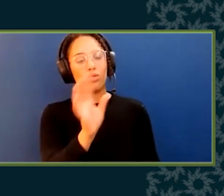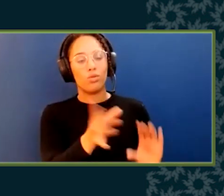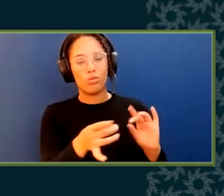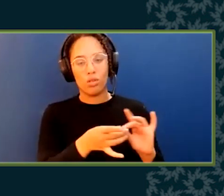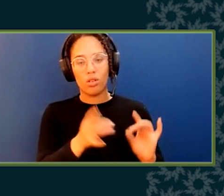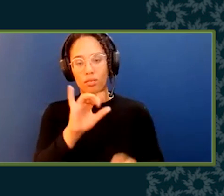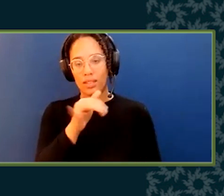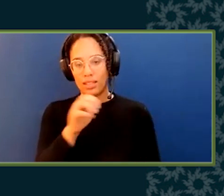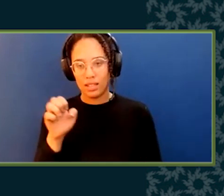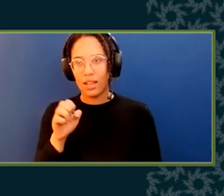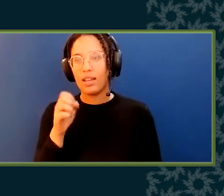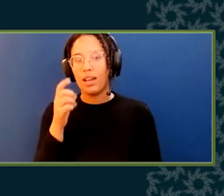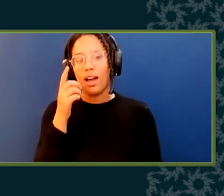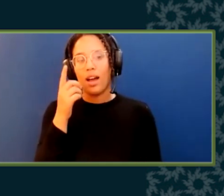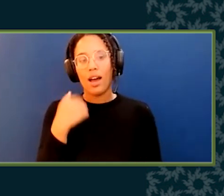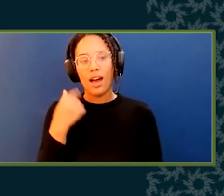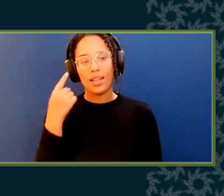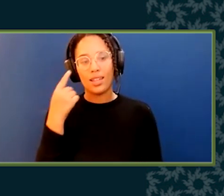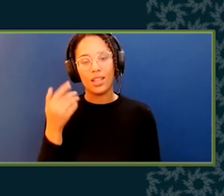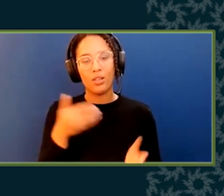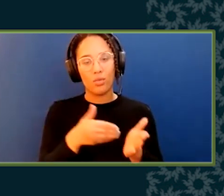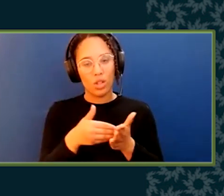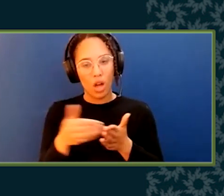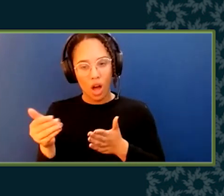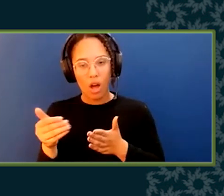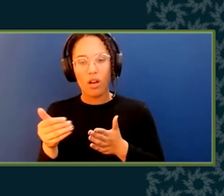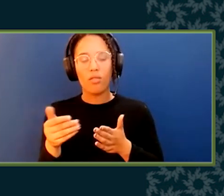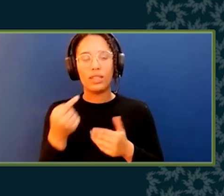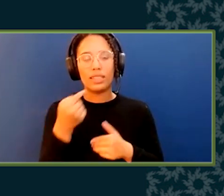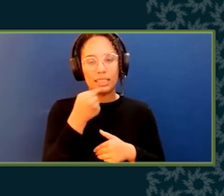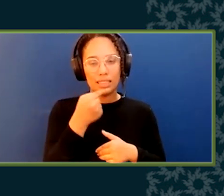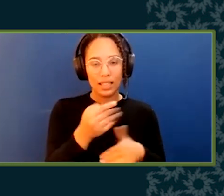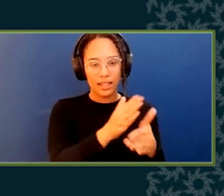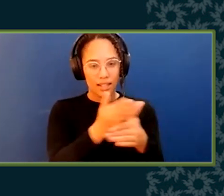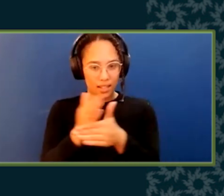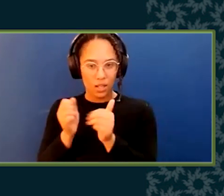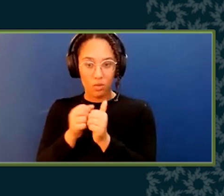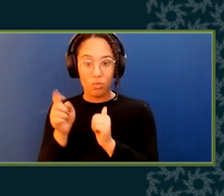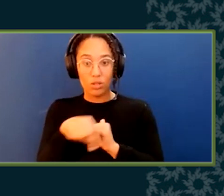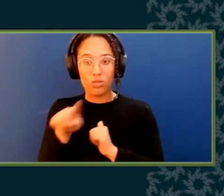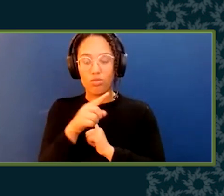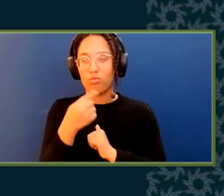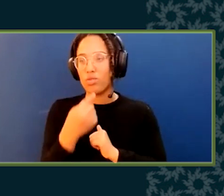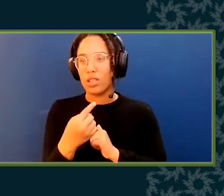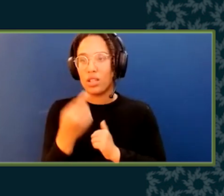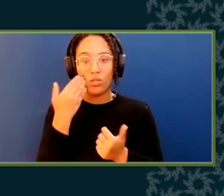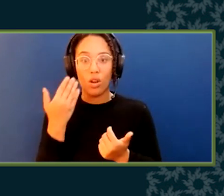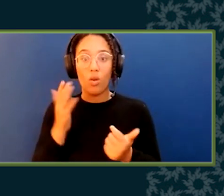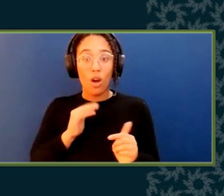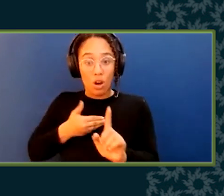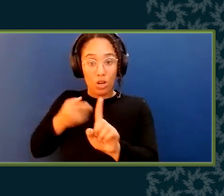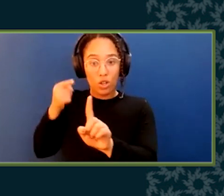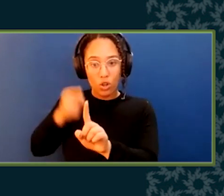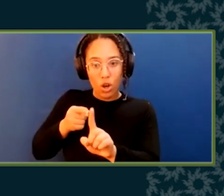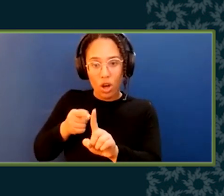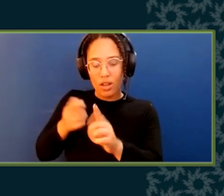in what you all started with, is we try to get to the what. We want to disrupt. We want to get